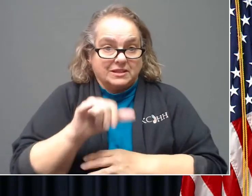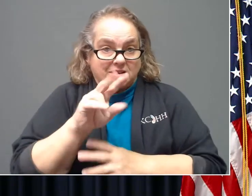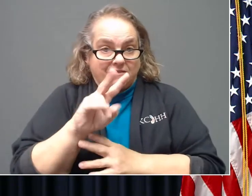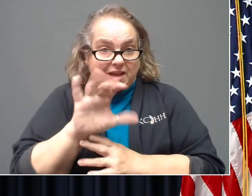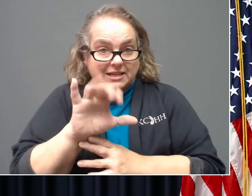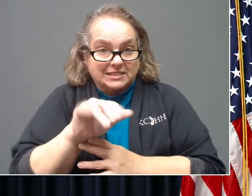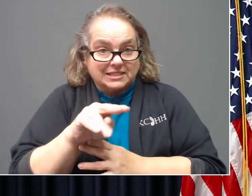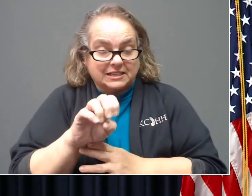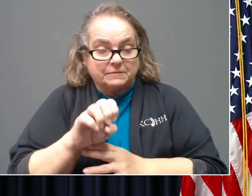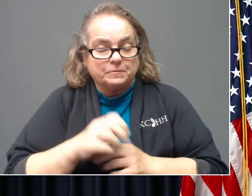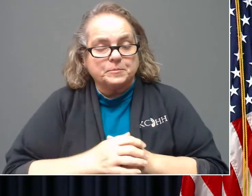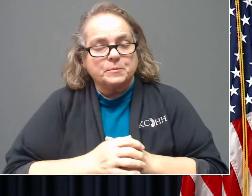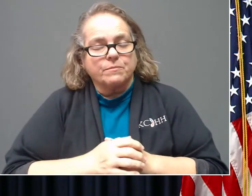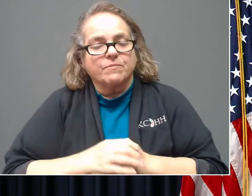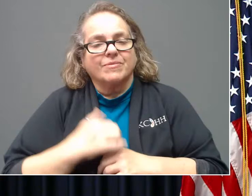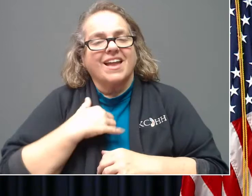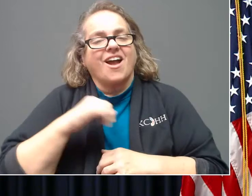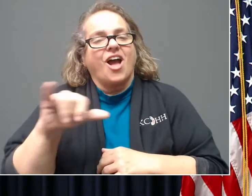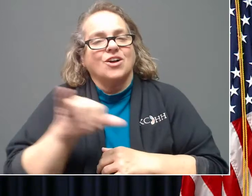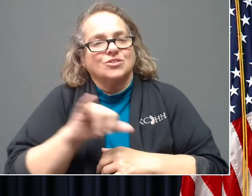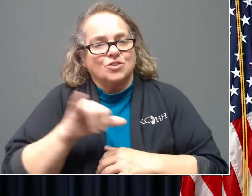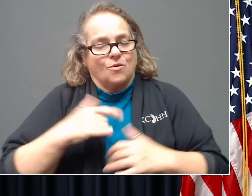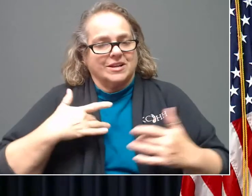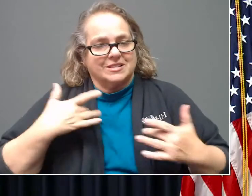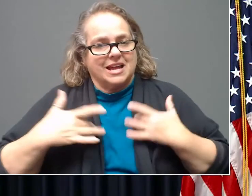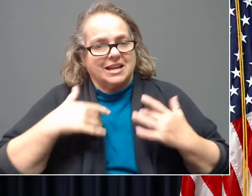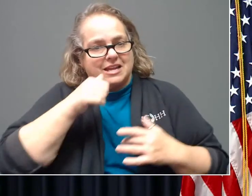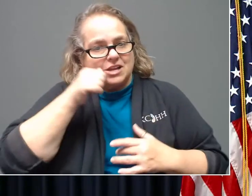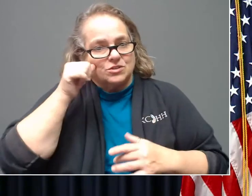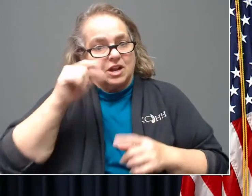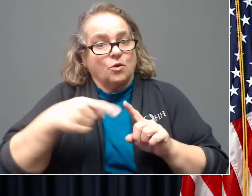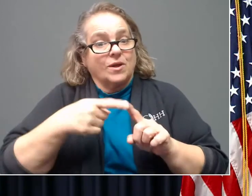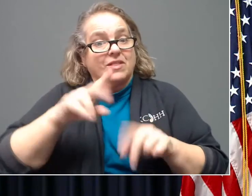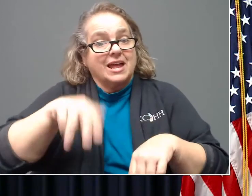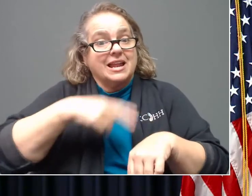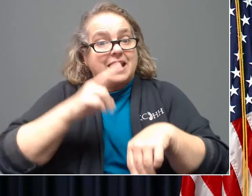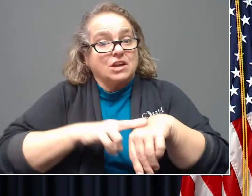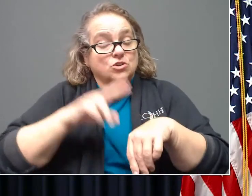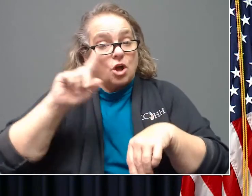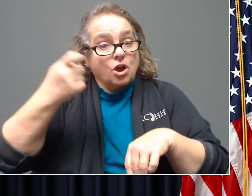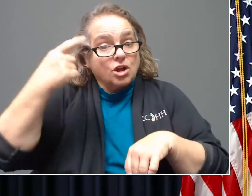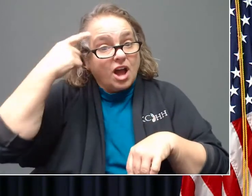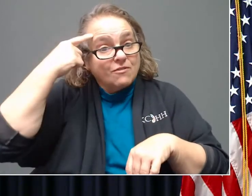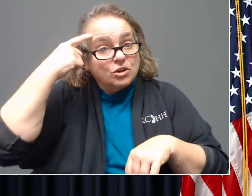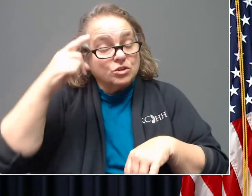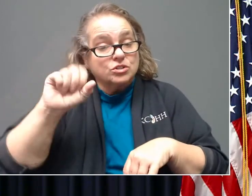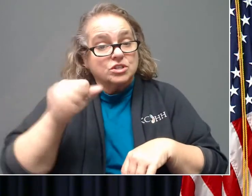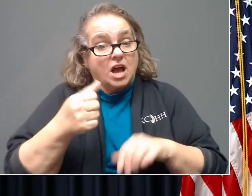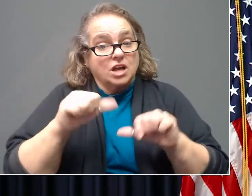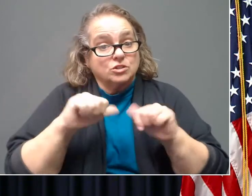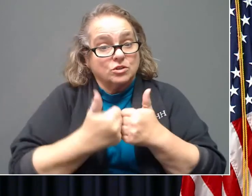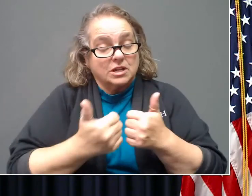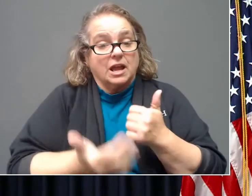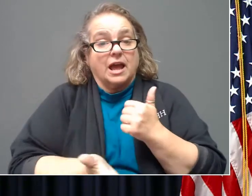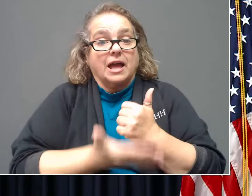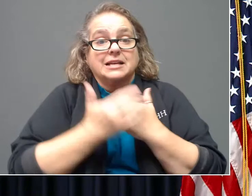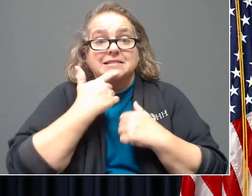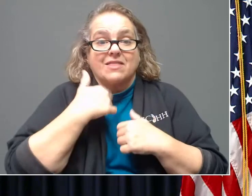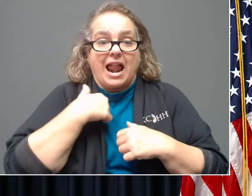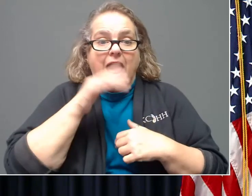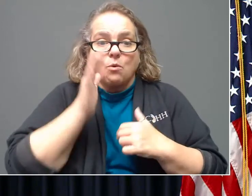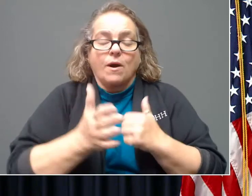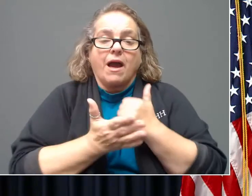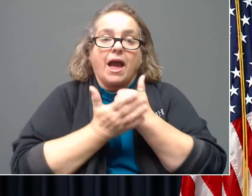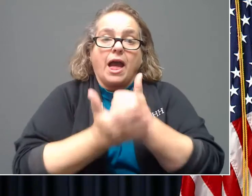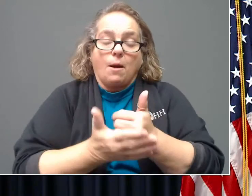yesterday when the National Governors Association announced that I would help lead a bipartisan economic recovery and revitalization